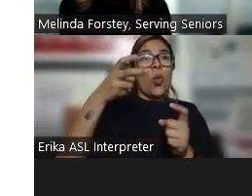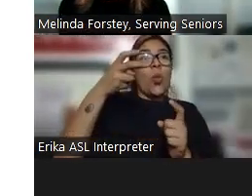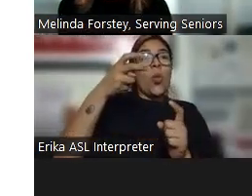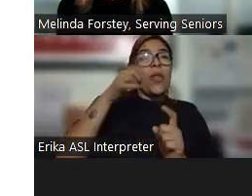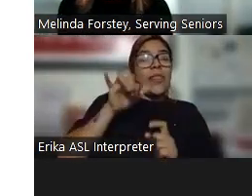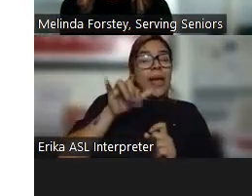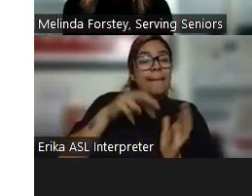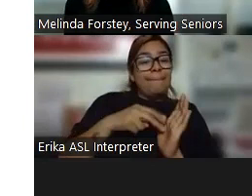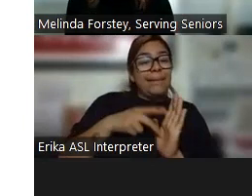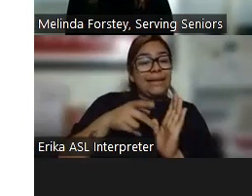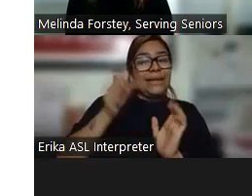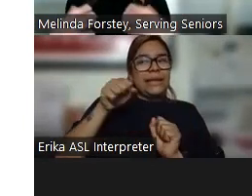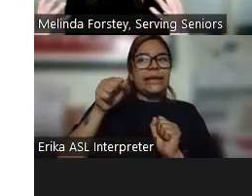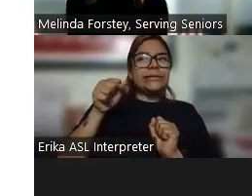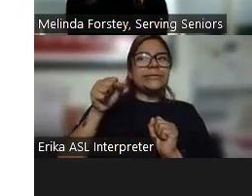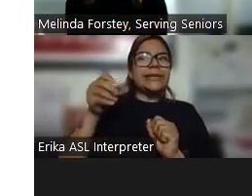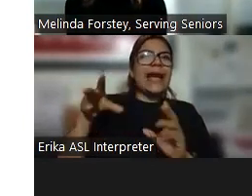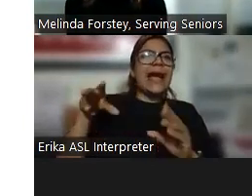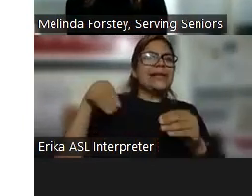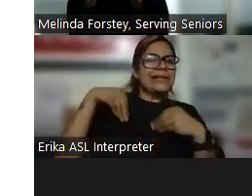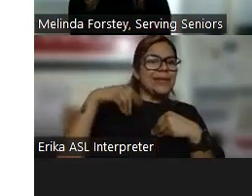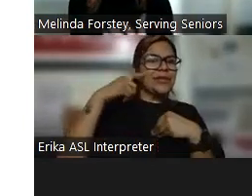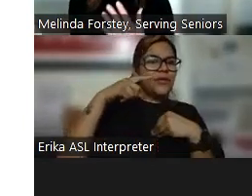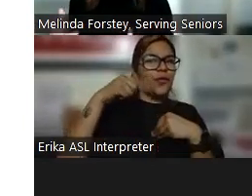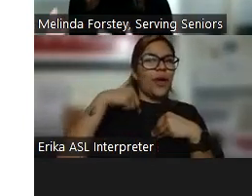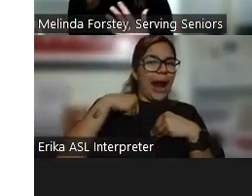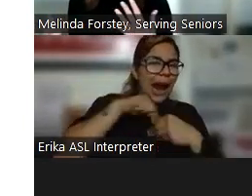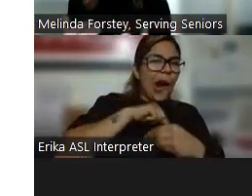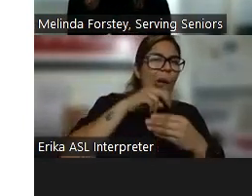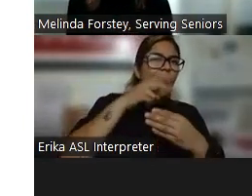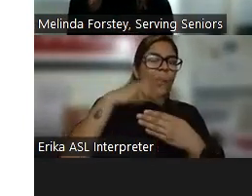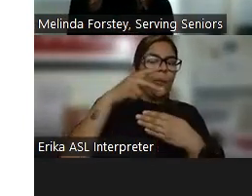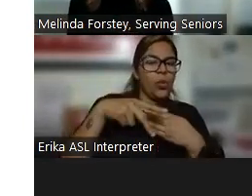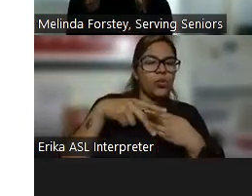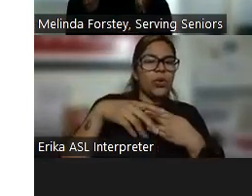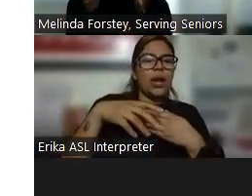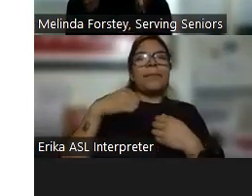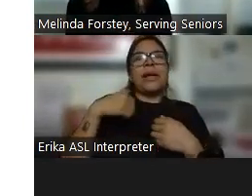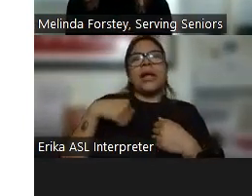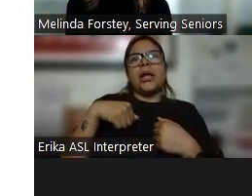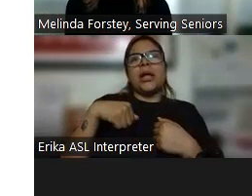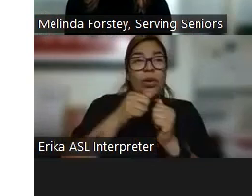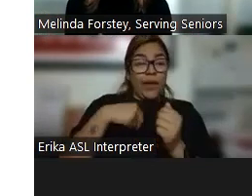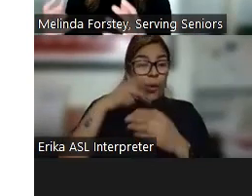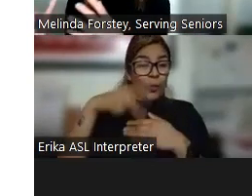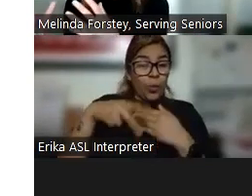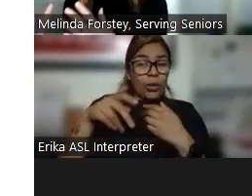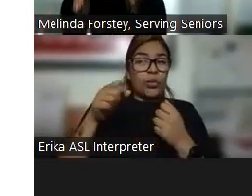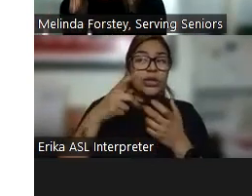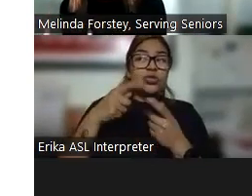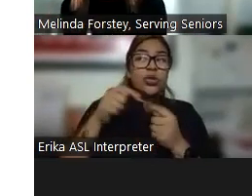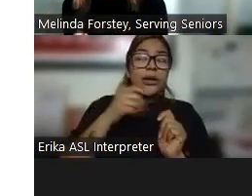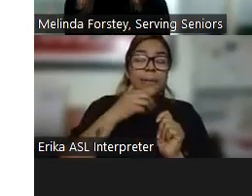case management. Because now that he was connected with our case managers, we were able to connect him with in-home